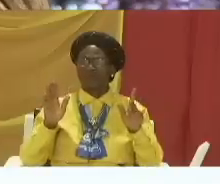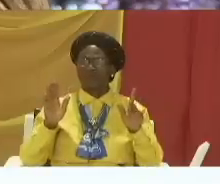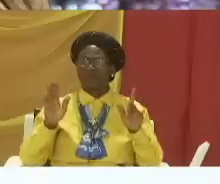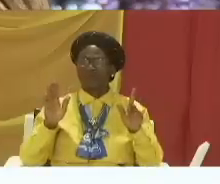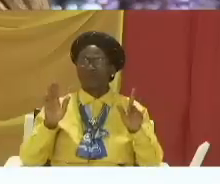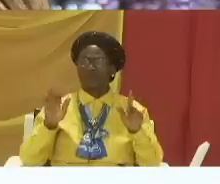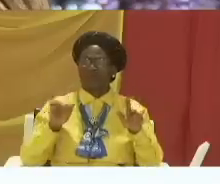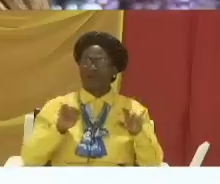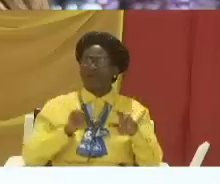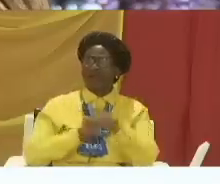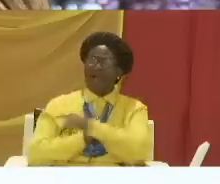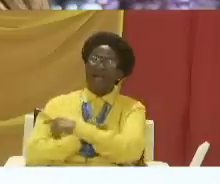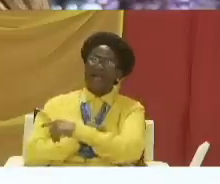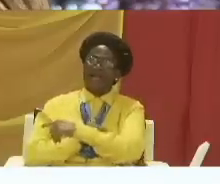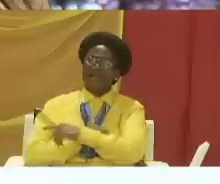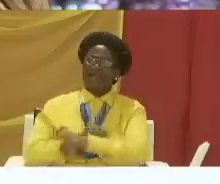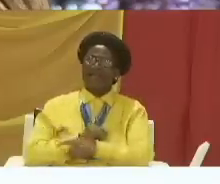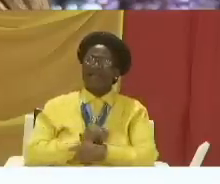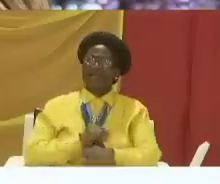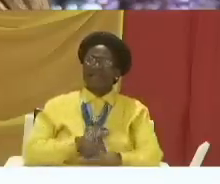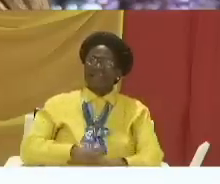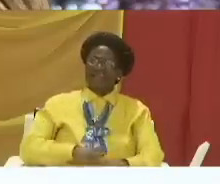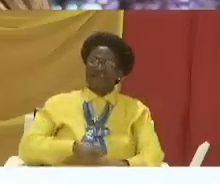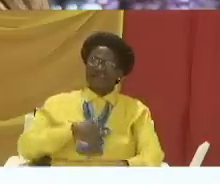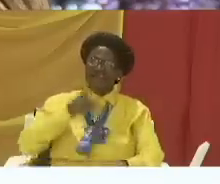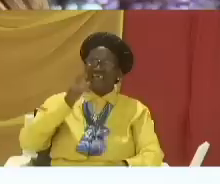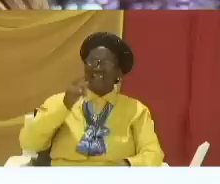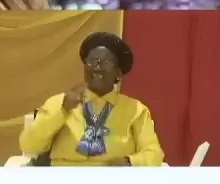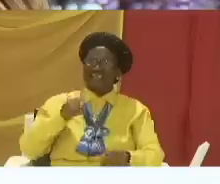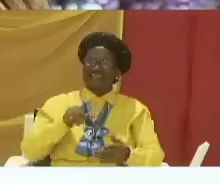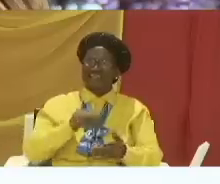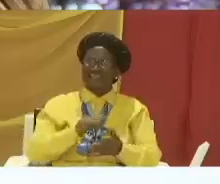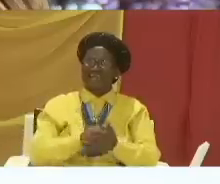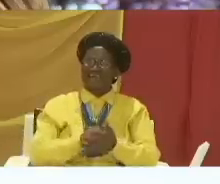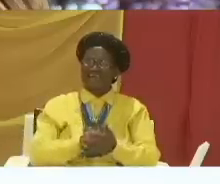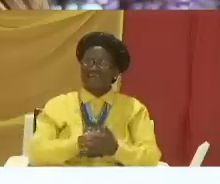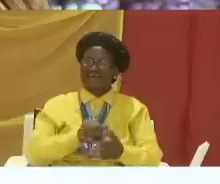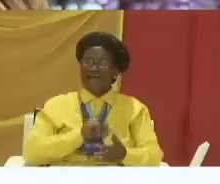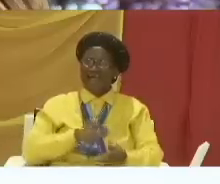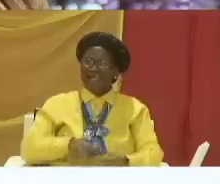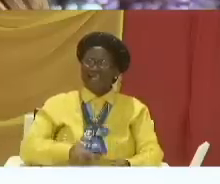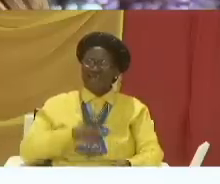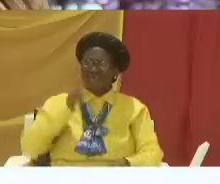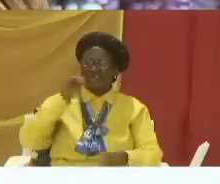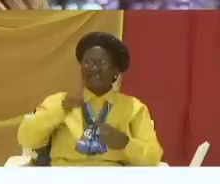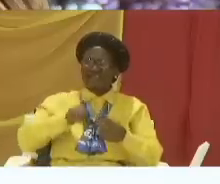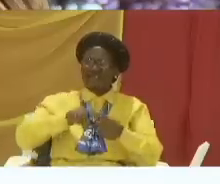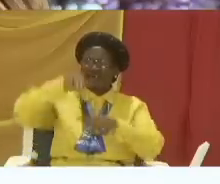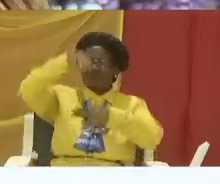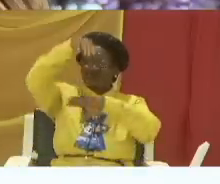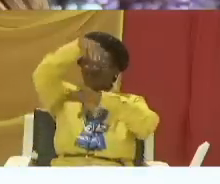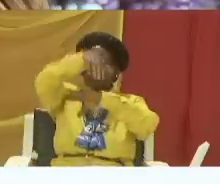I felt like I feel tonight.